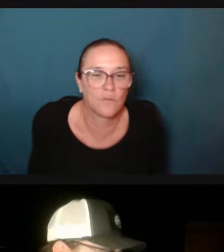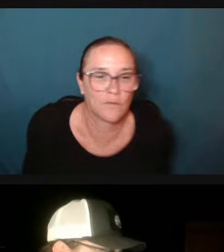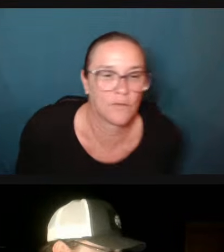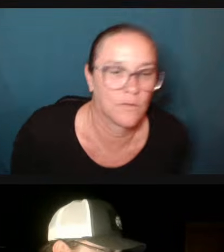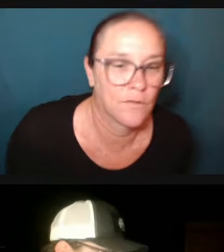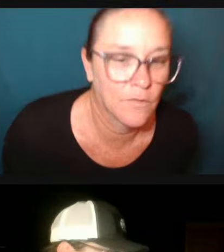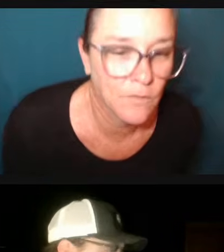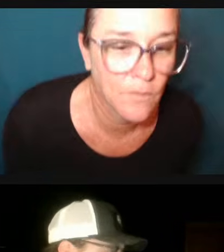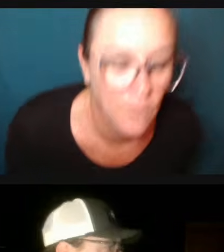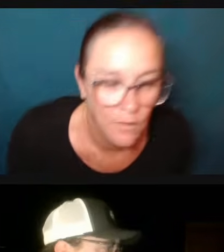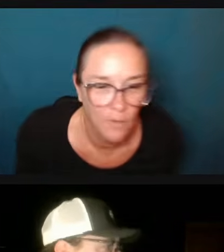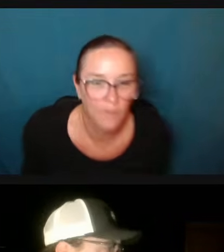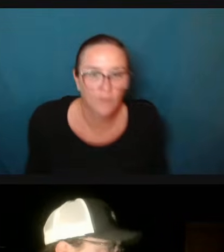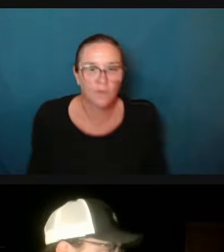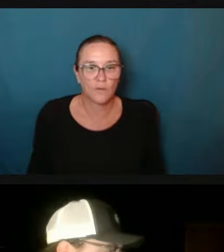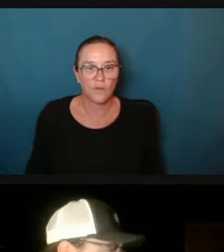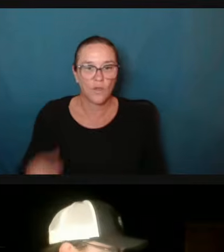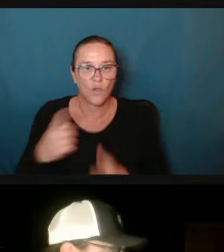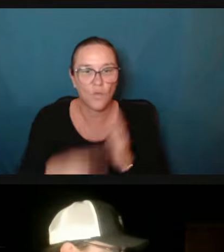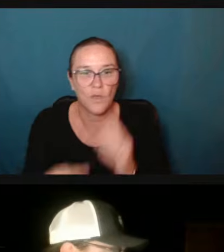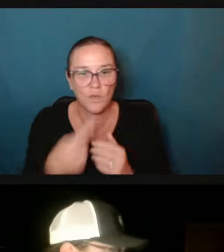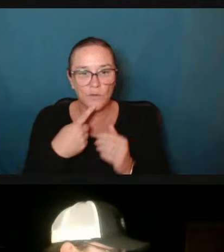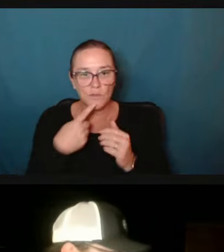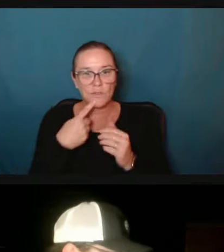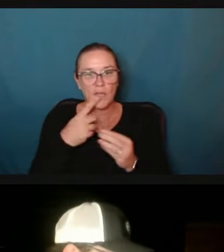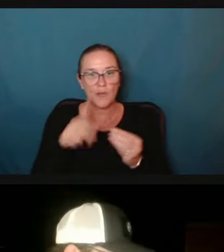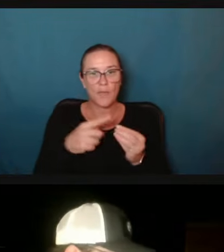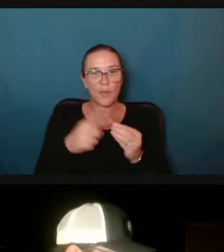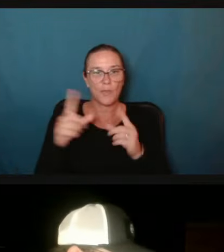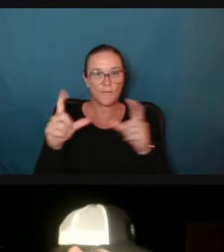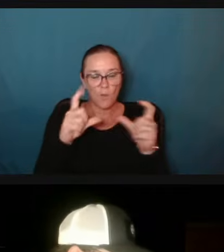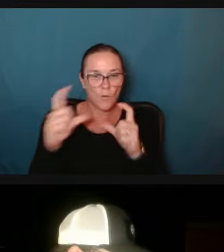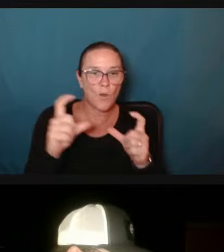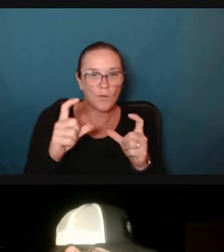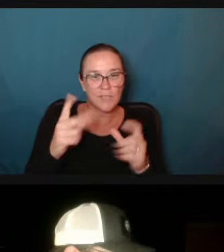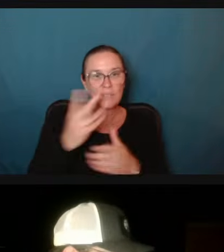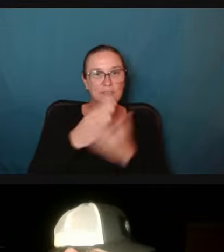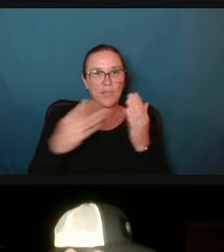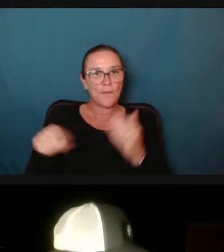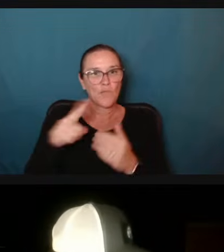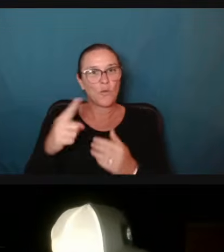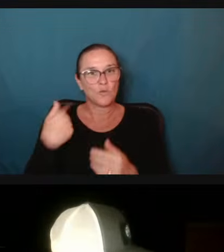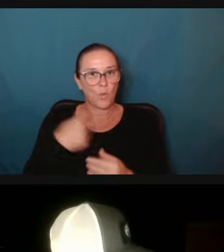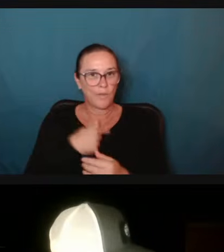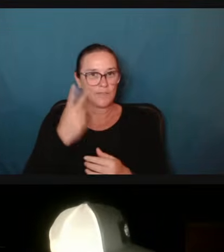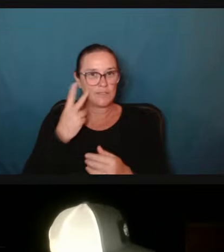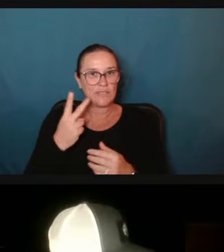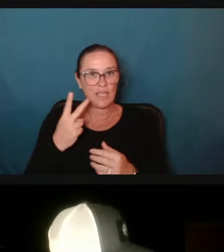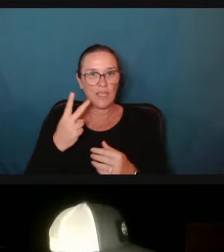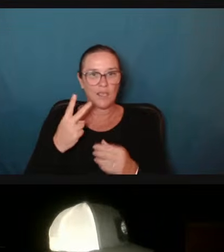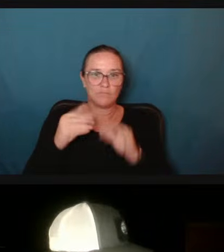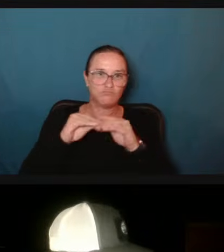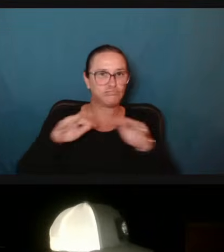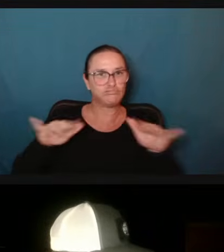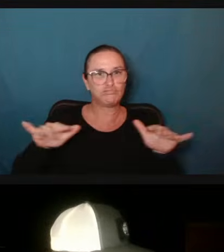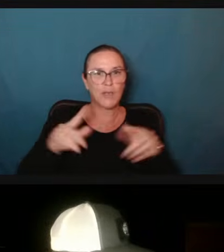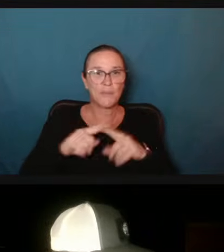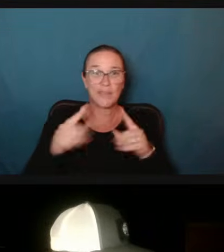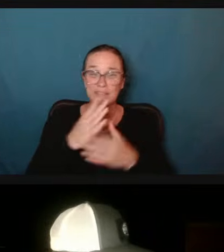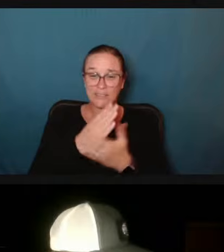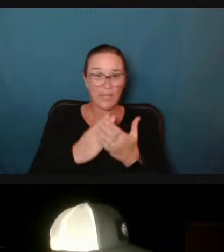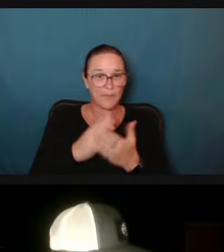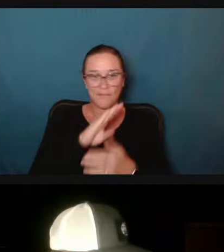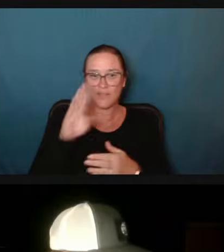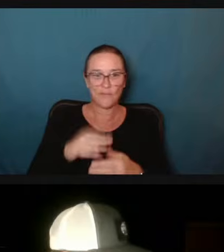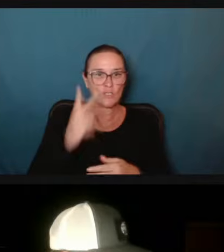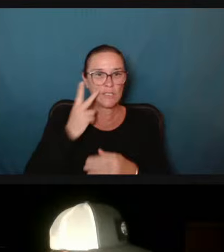photos, we've seen a ton. Some of those photos we've seen all over the place, but some of those photos I've never seen before, and